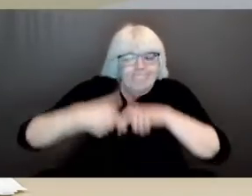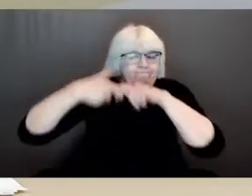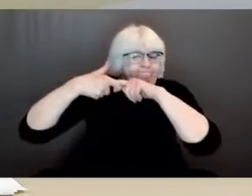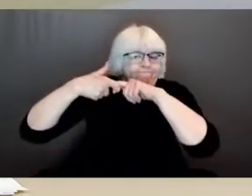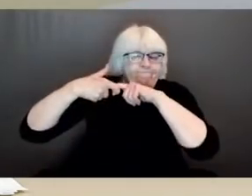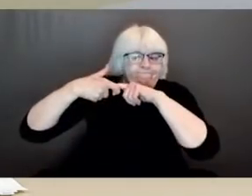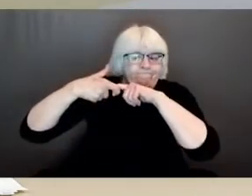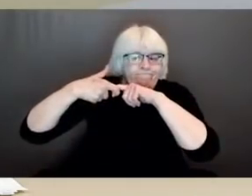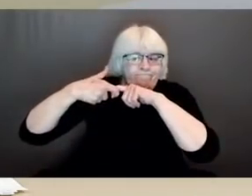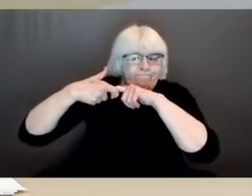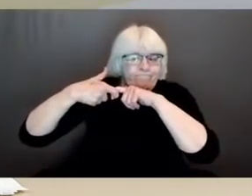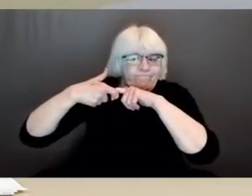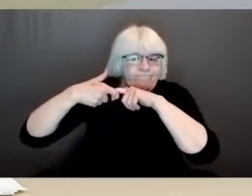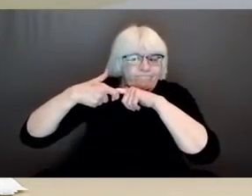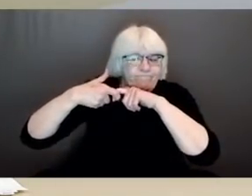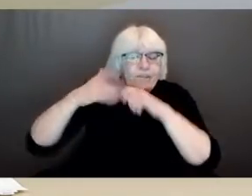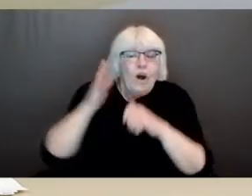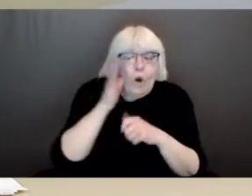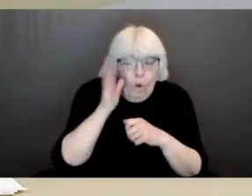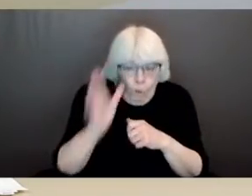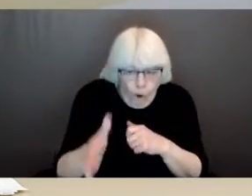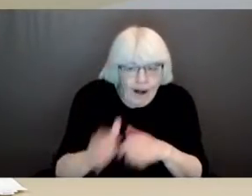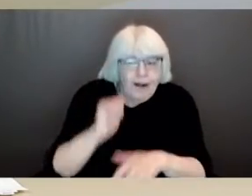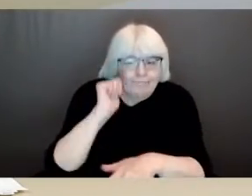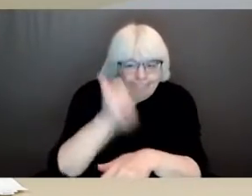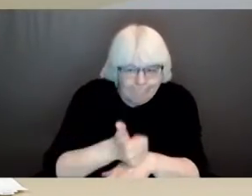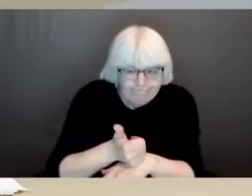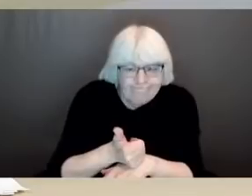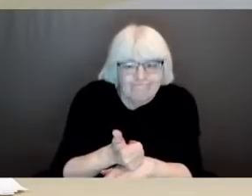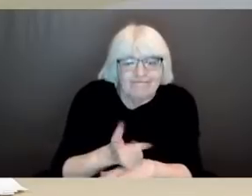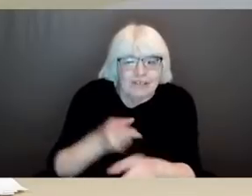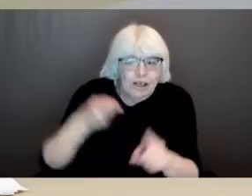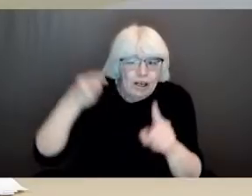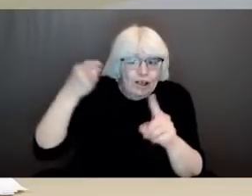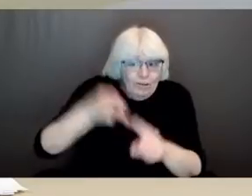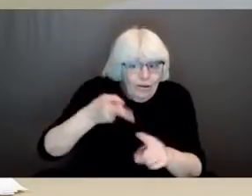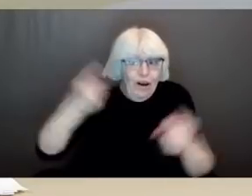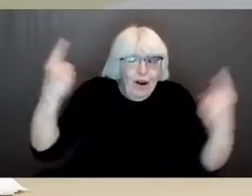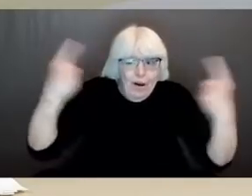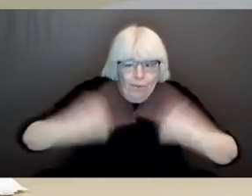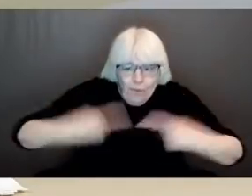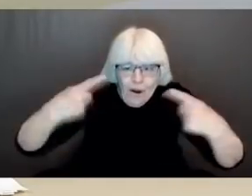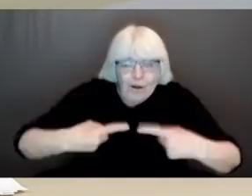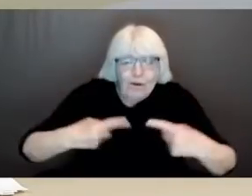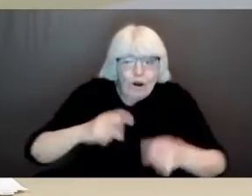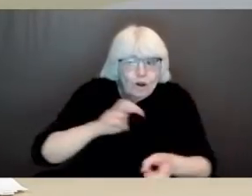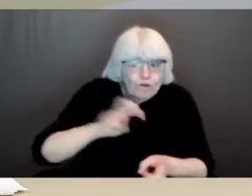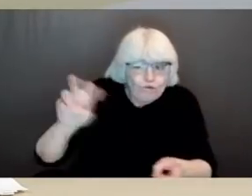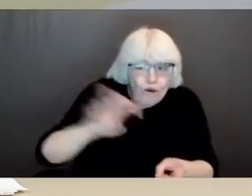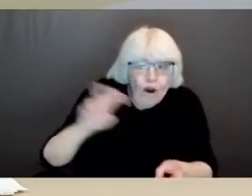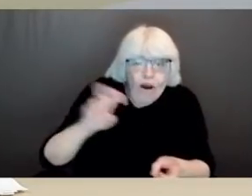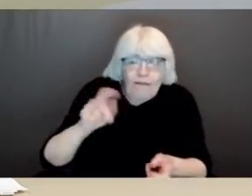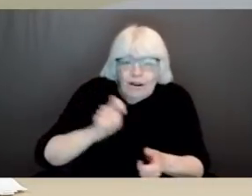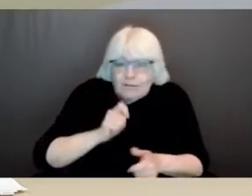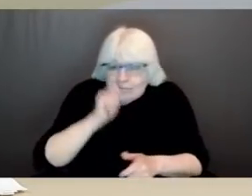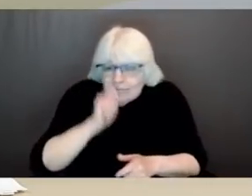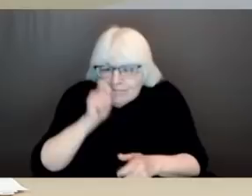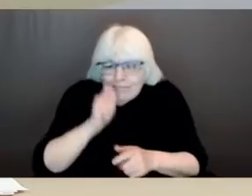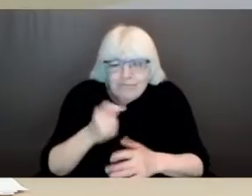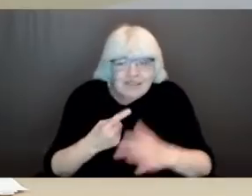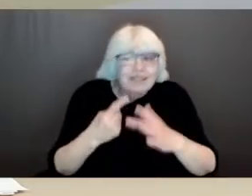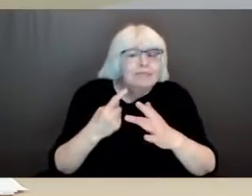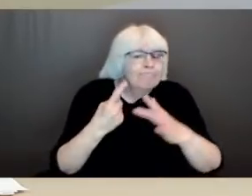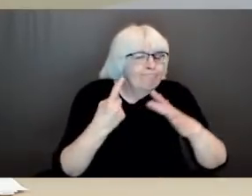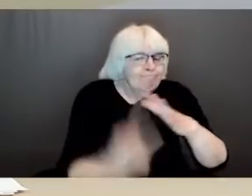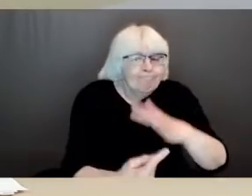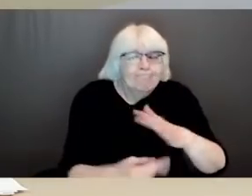time. Specifically, the border and travel measures, including screening, testing, and self-isolation, would remain in place until mid-October.